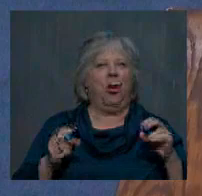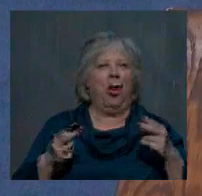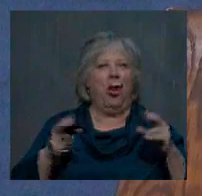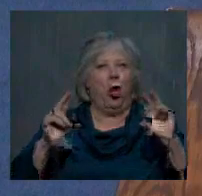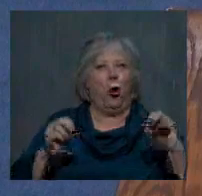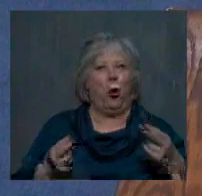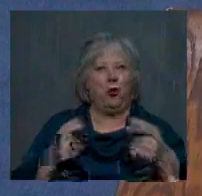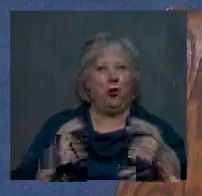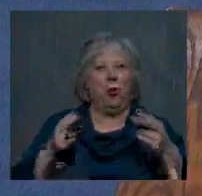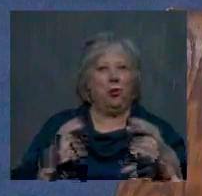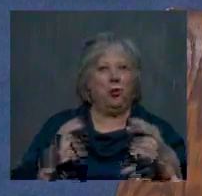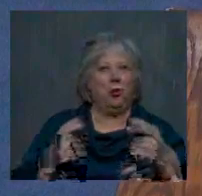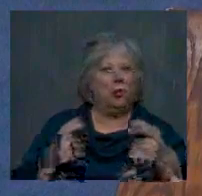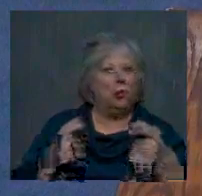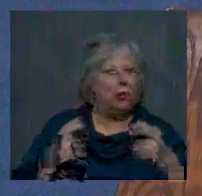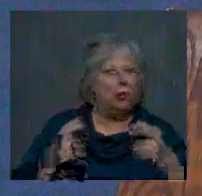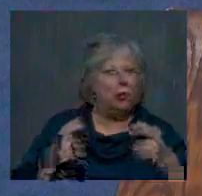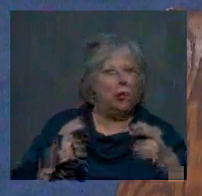And,